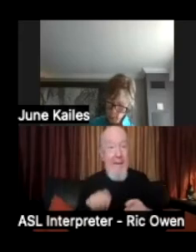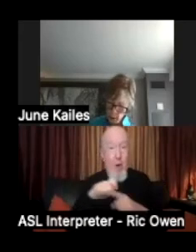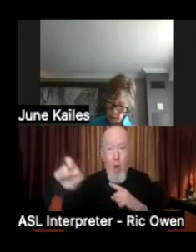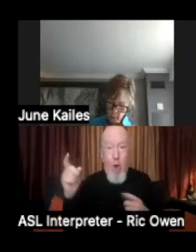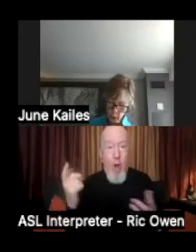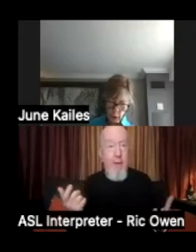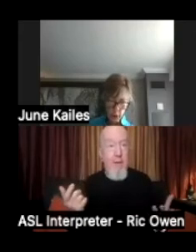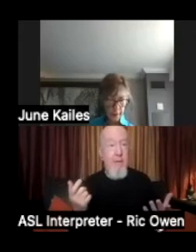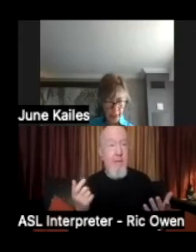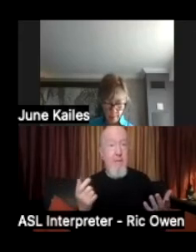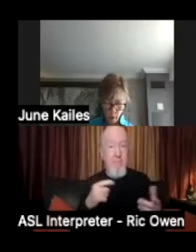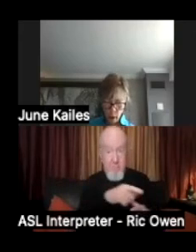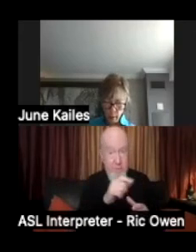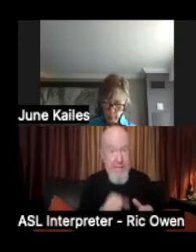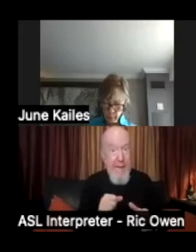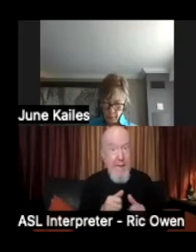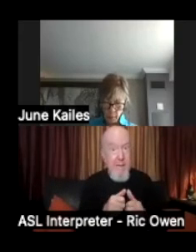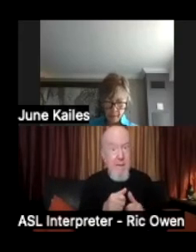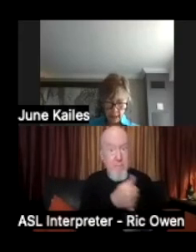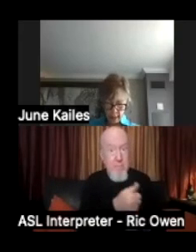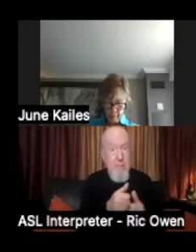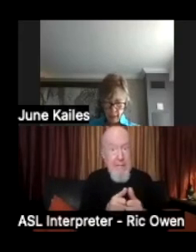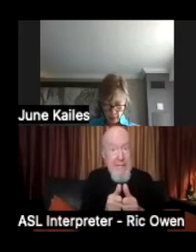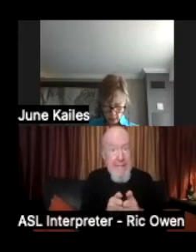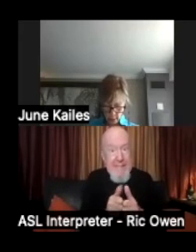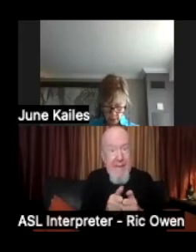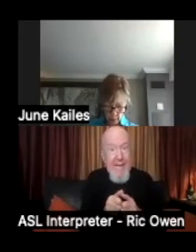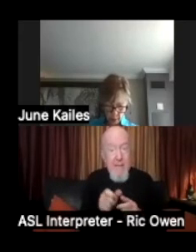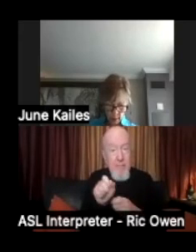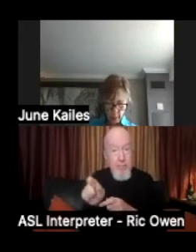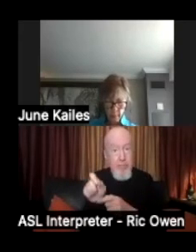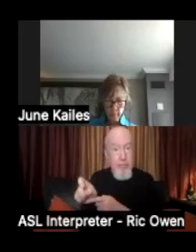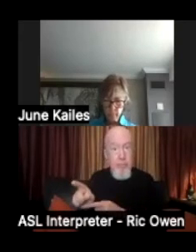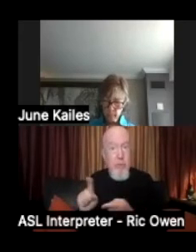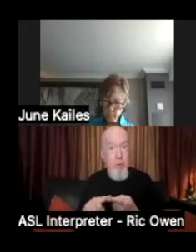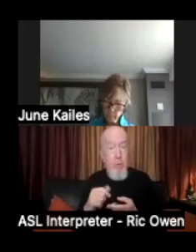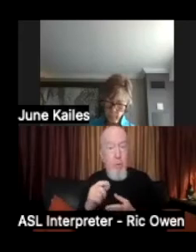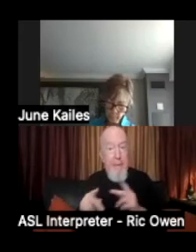phone? Do they have all relevant emails?